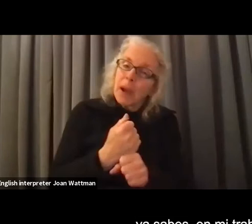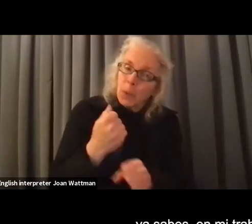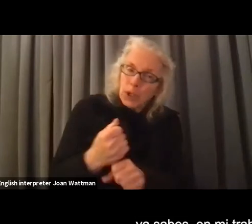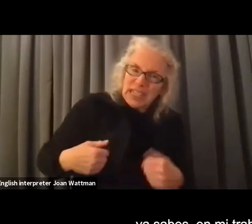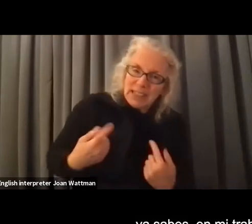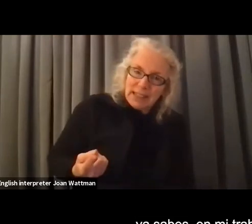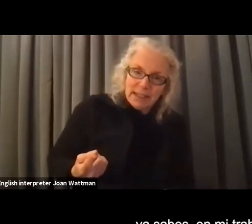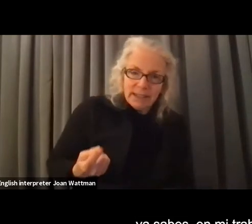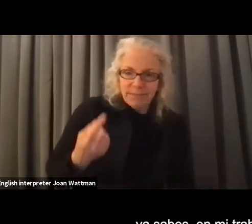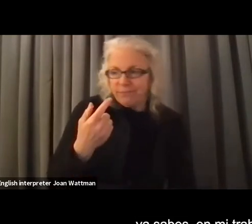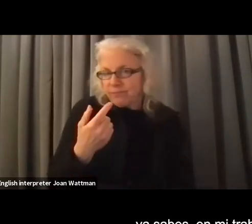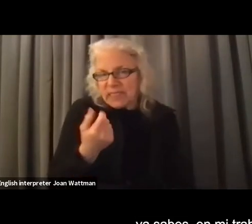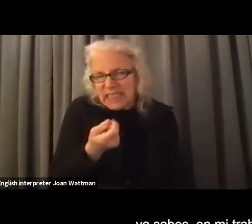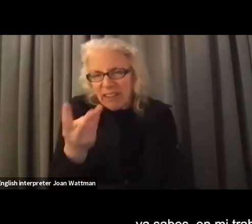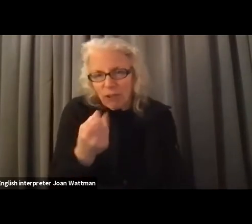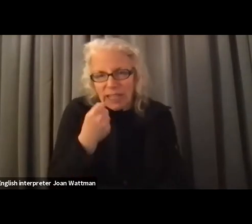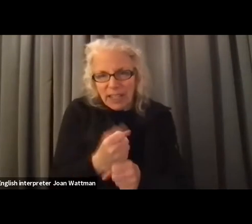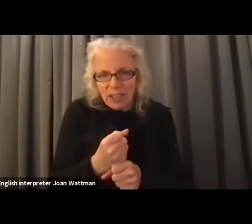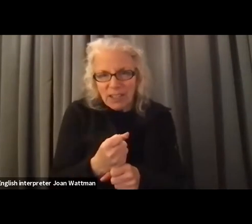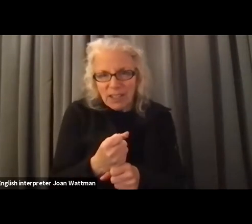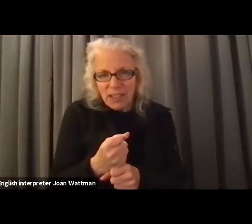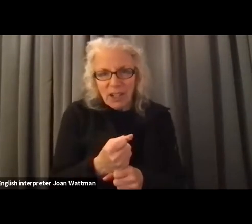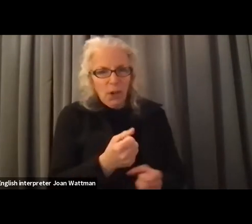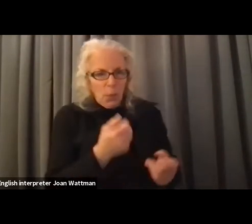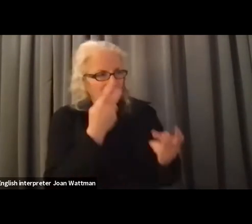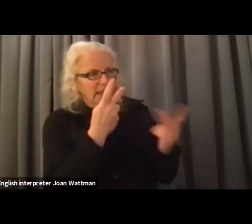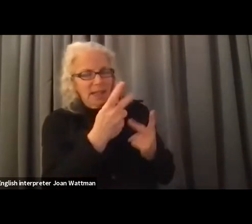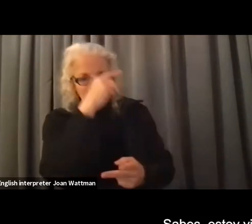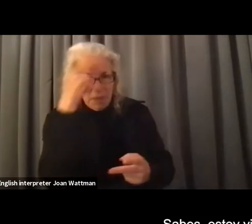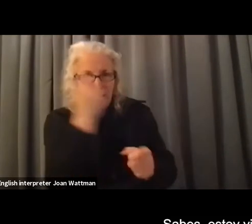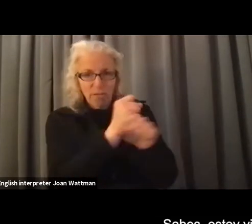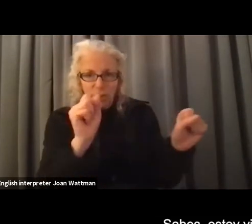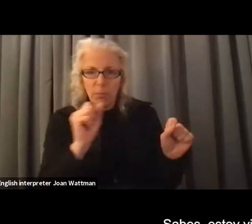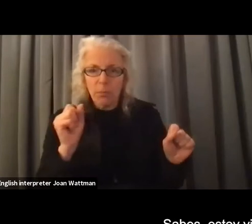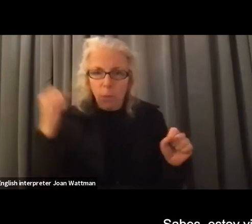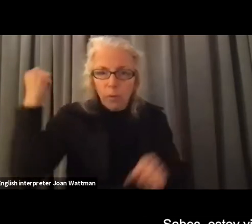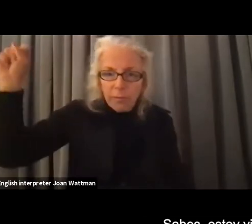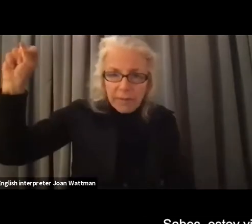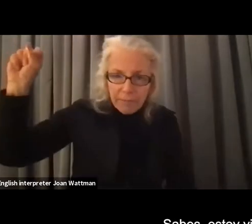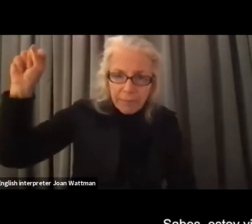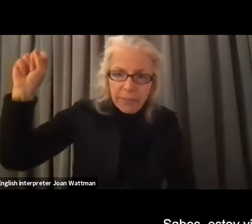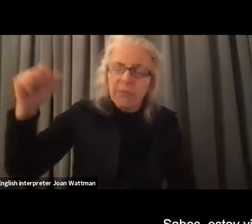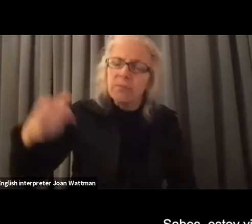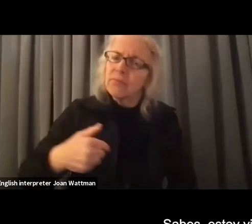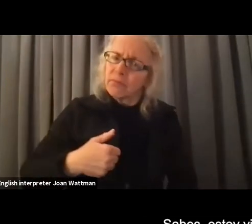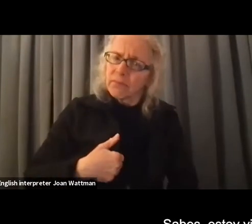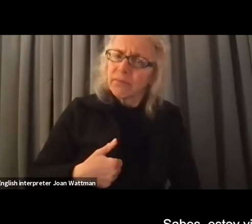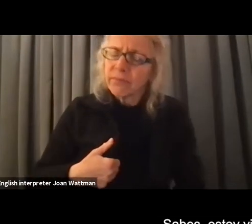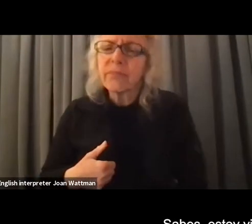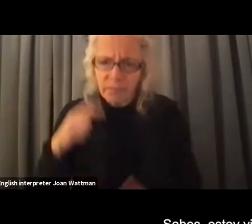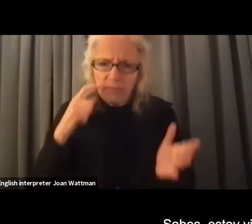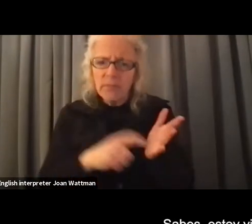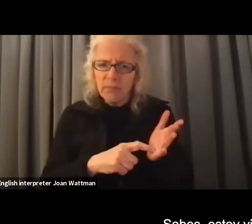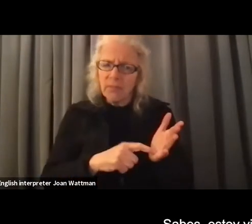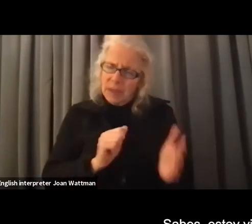last number of years with this iteration of the Black freedom movement, I'm seeing the need to